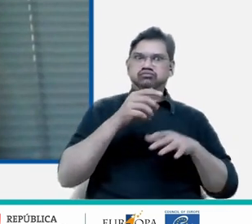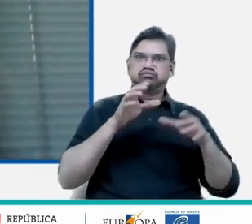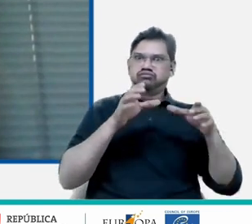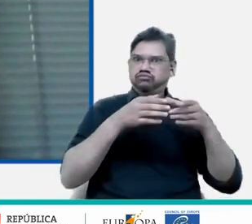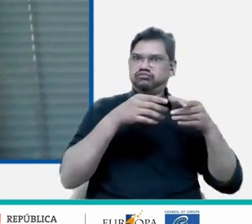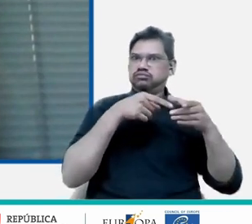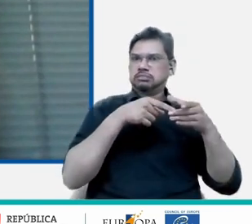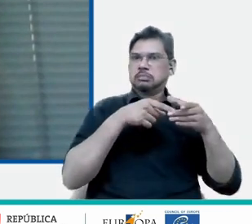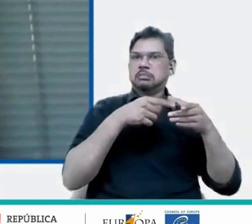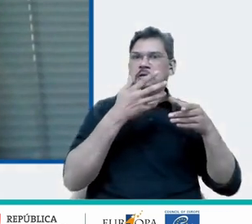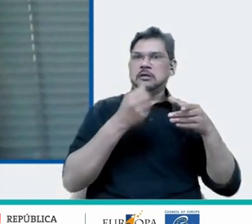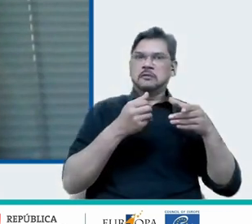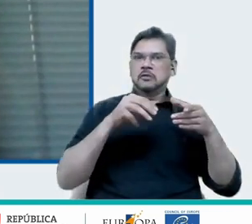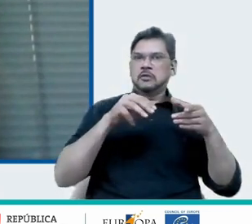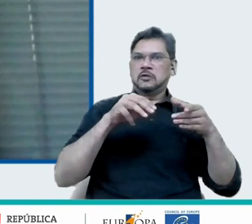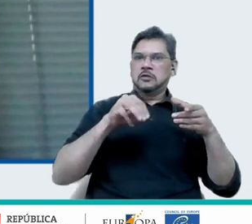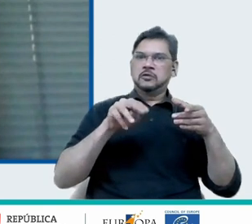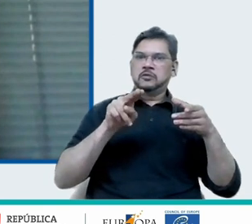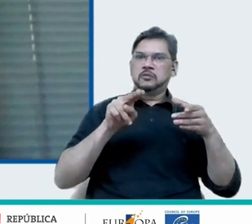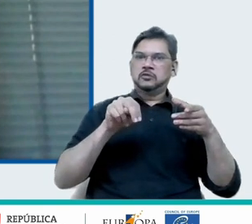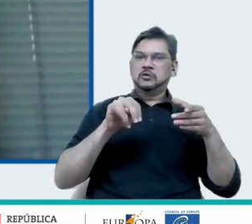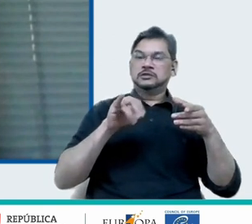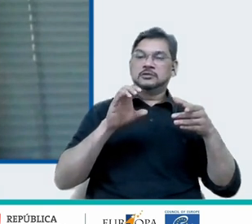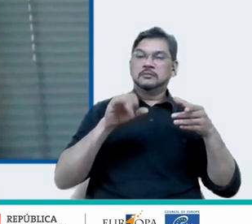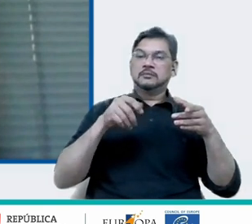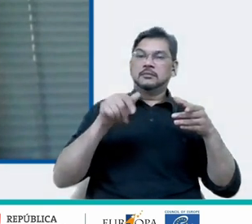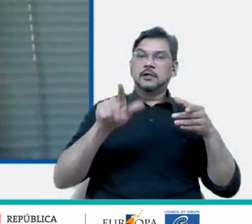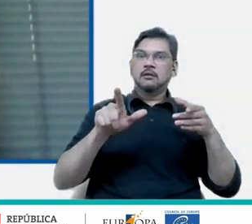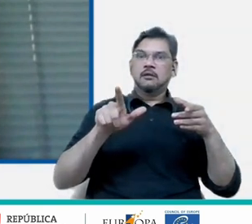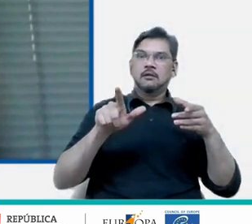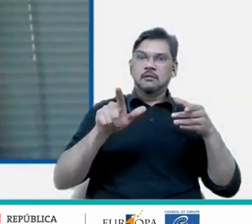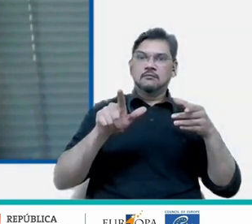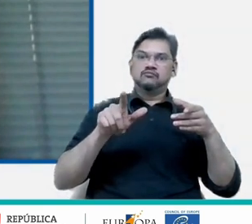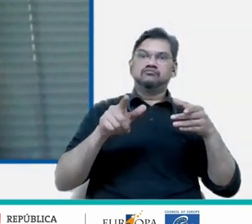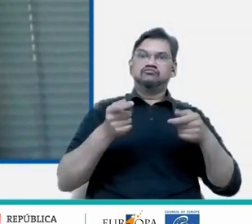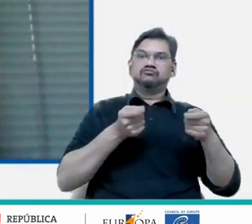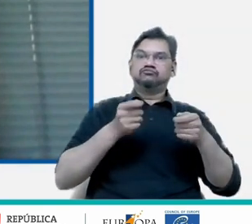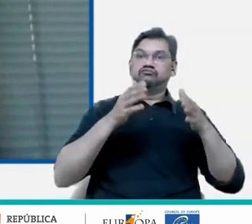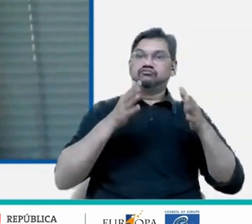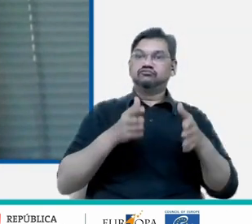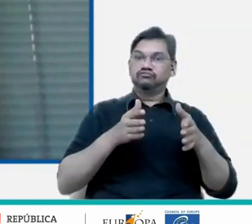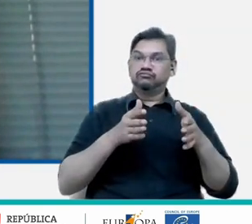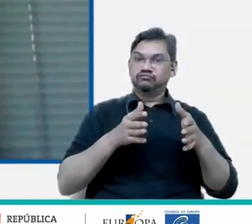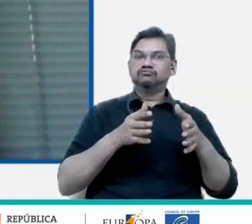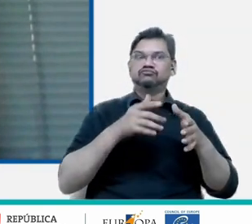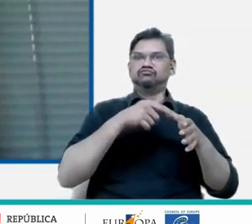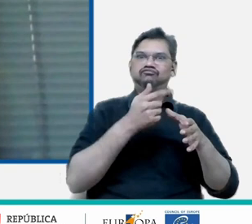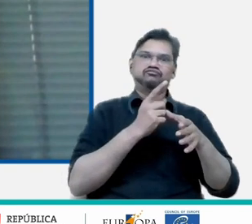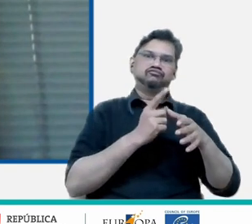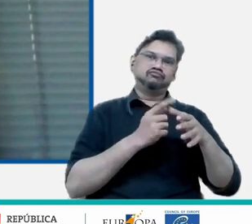manager. And all the sectorial managers, the economy manager, also